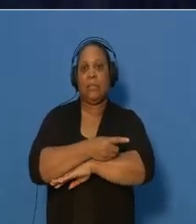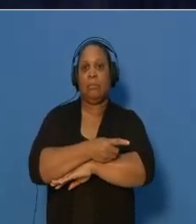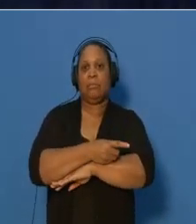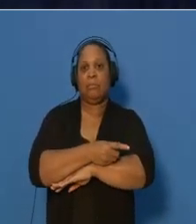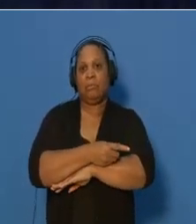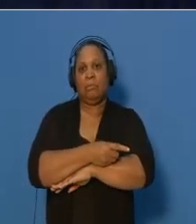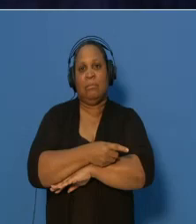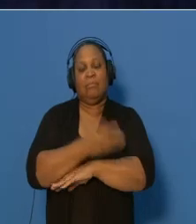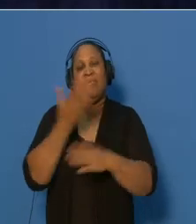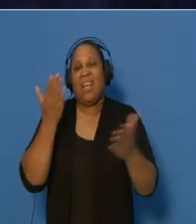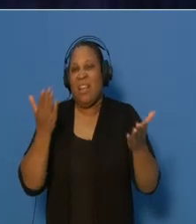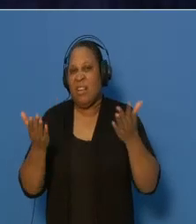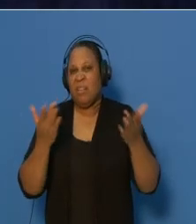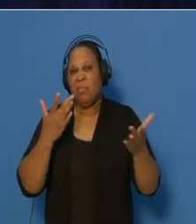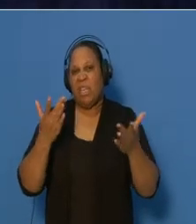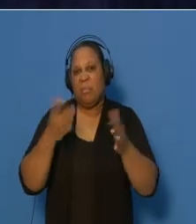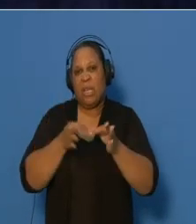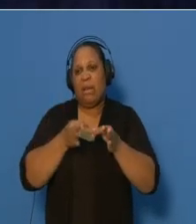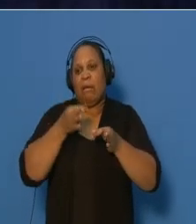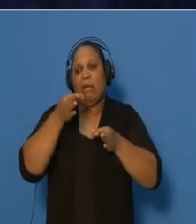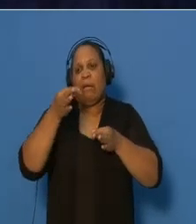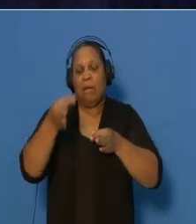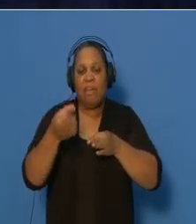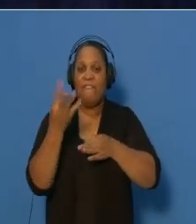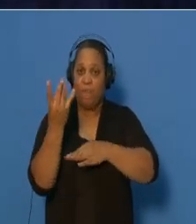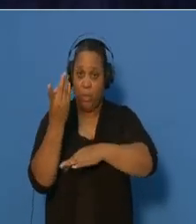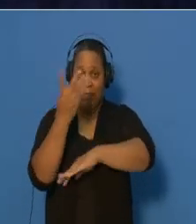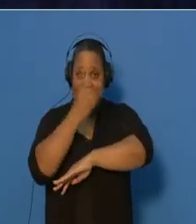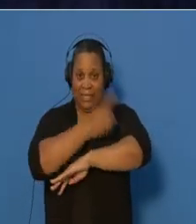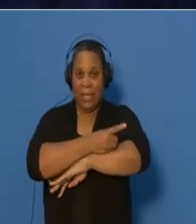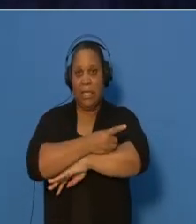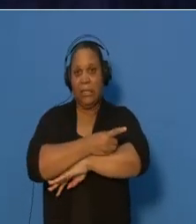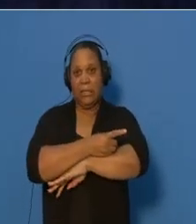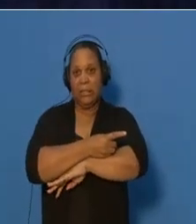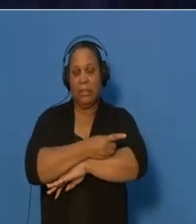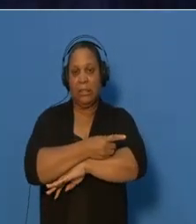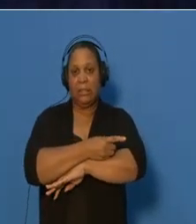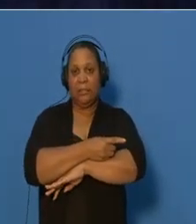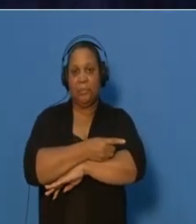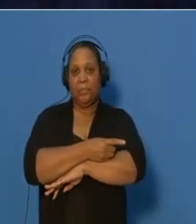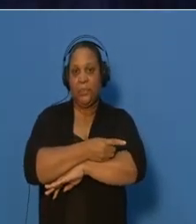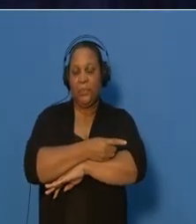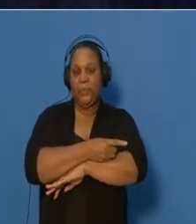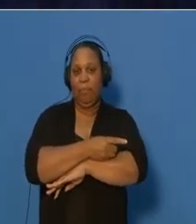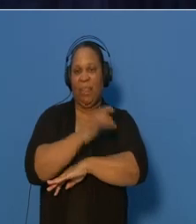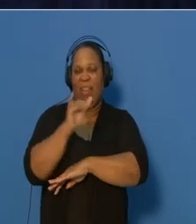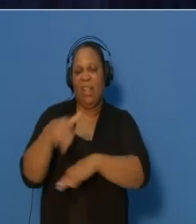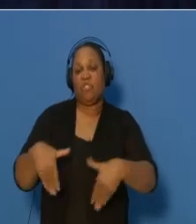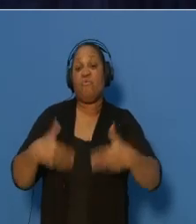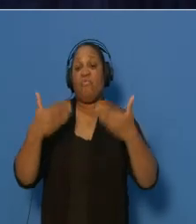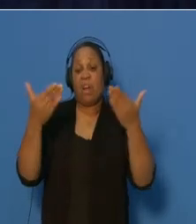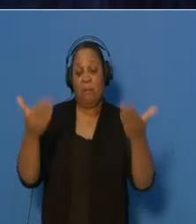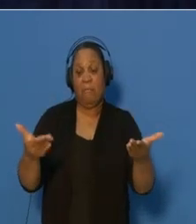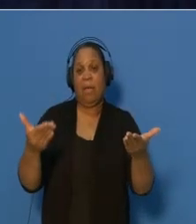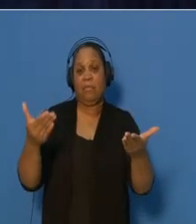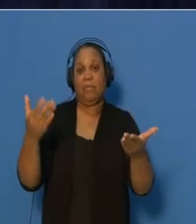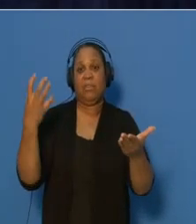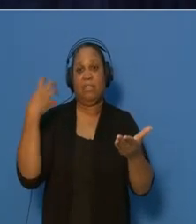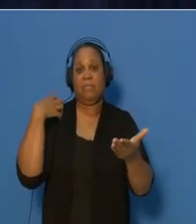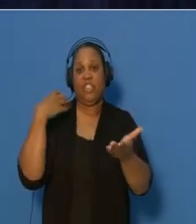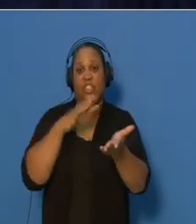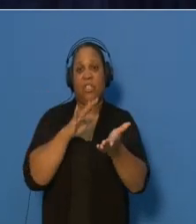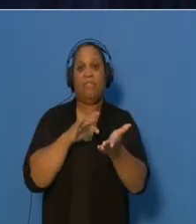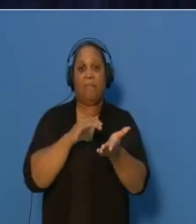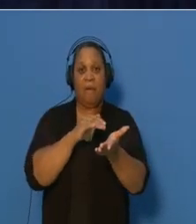not there's consideration of extending that to another 14 days, that would be a recommendation of the chief medical officer, and at